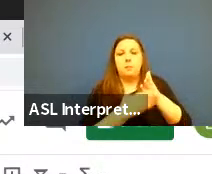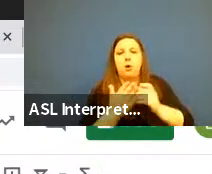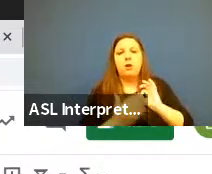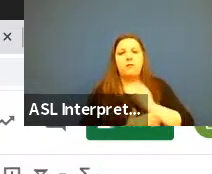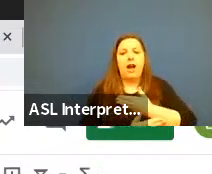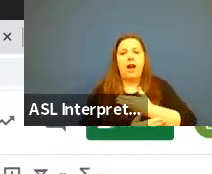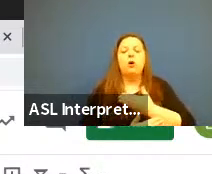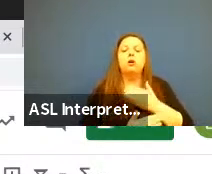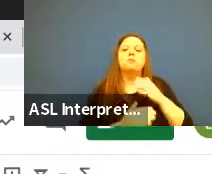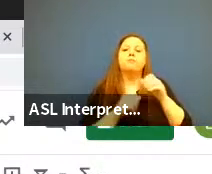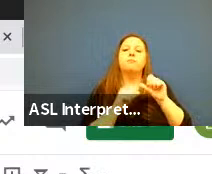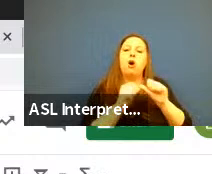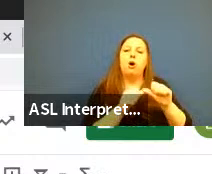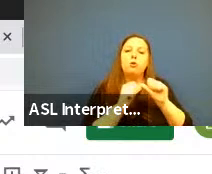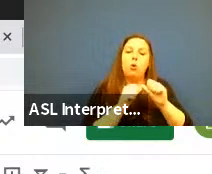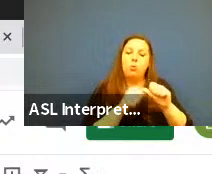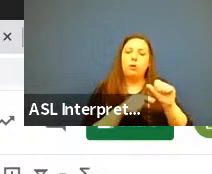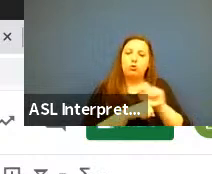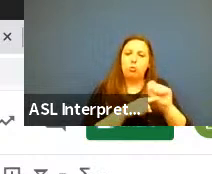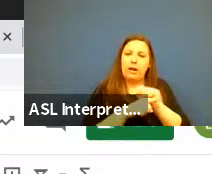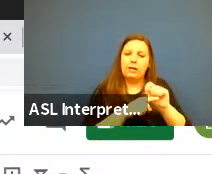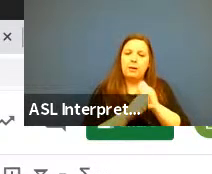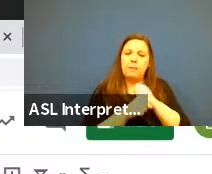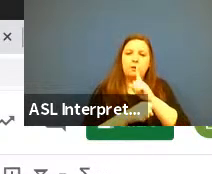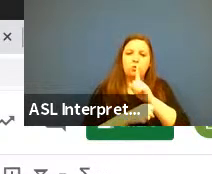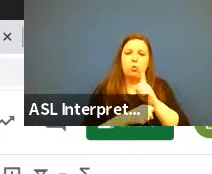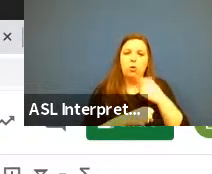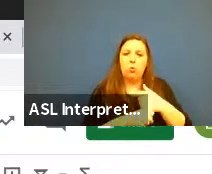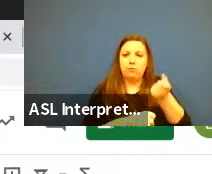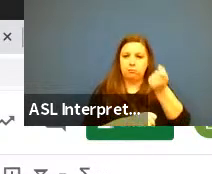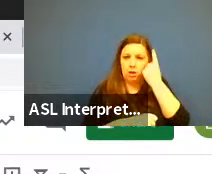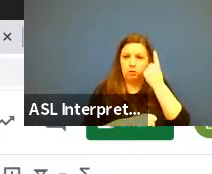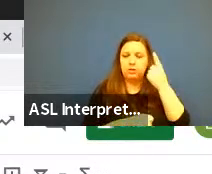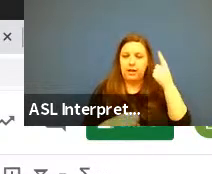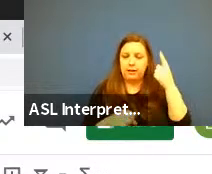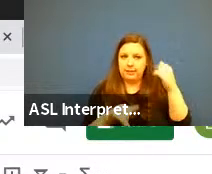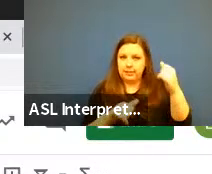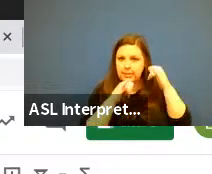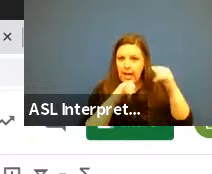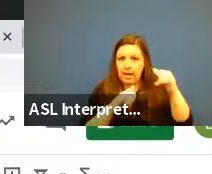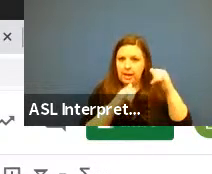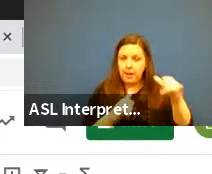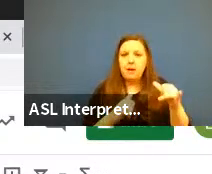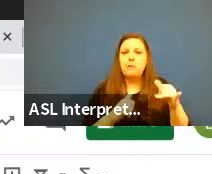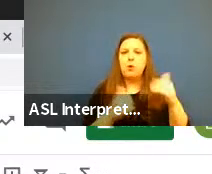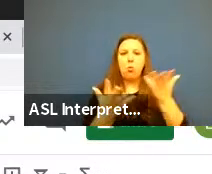page of what's expected out of that committee. I'd like to see some of that happen.